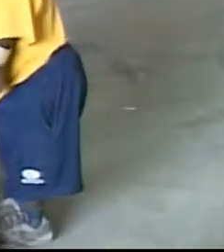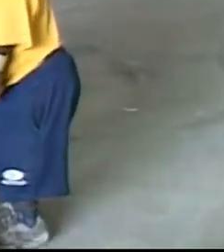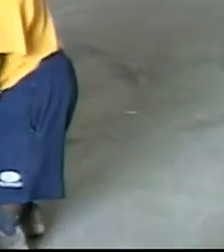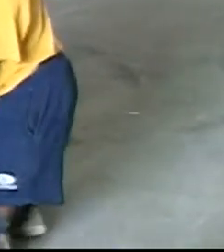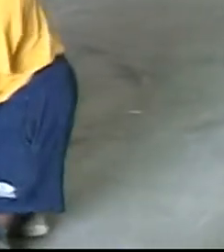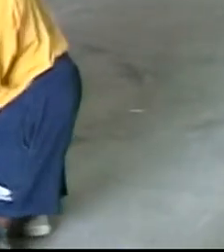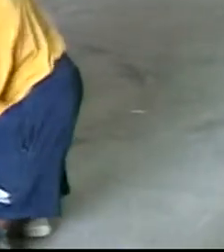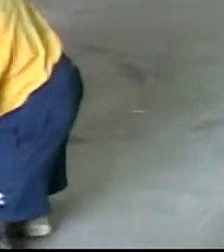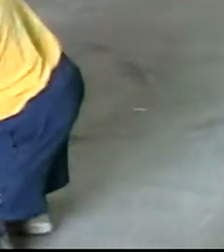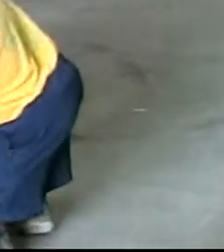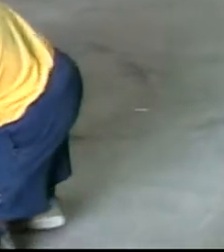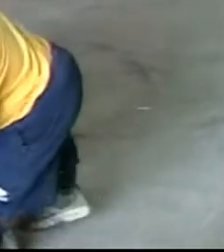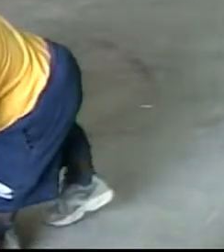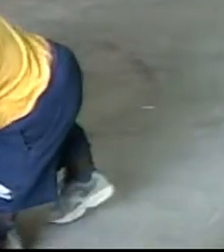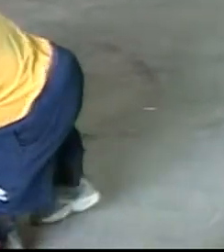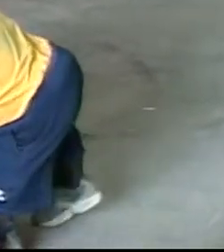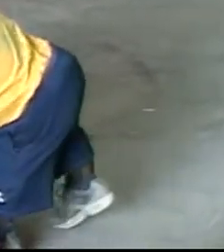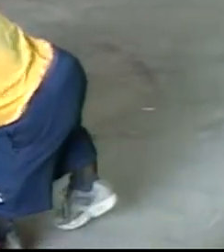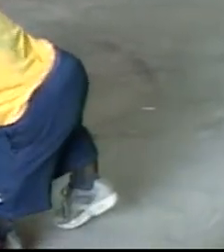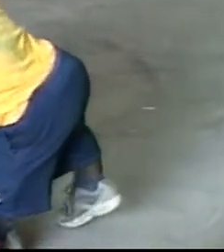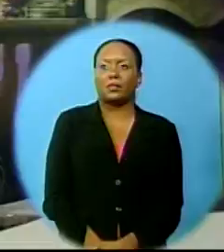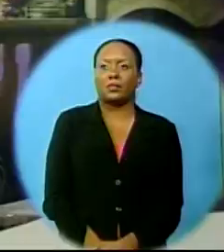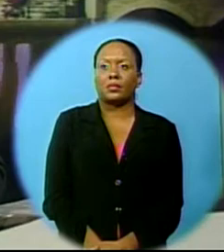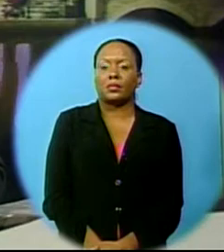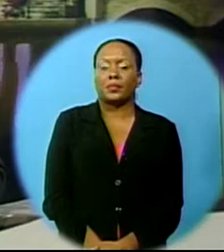from residents for its relocation.